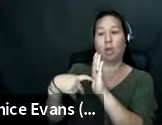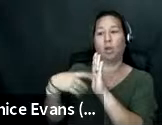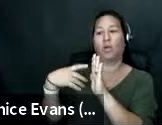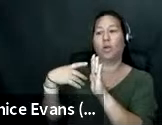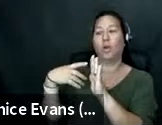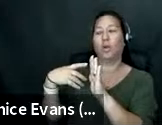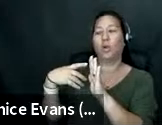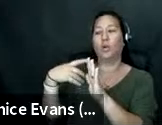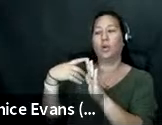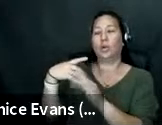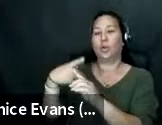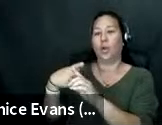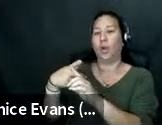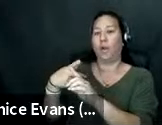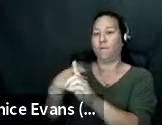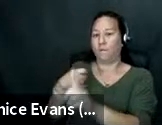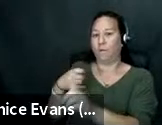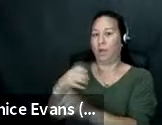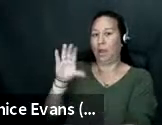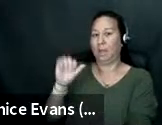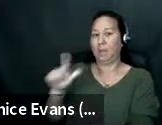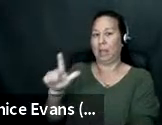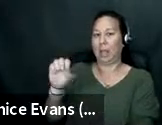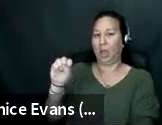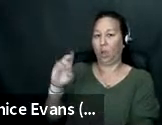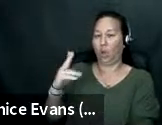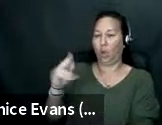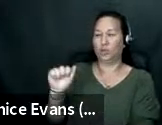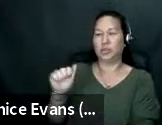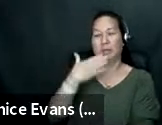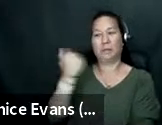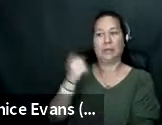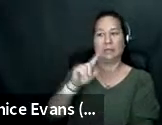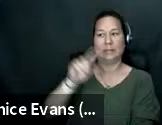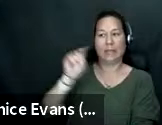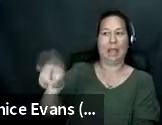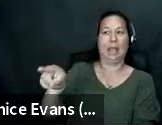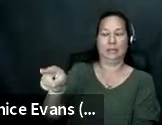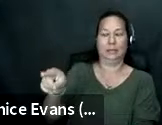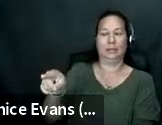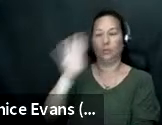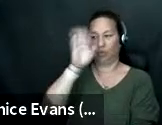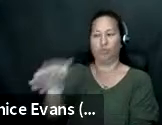prevention ETS. Okay, great.